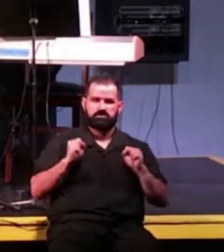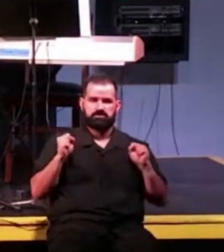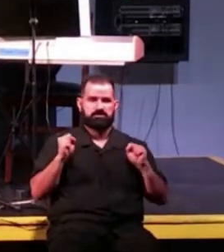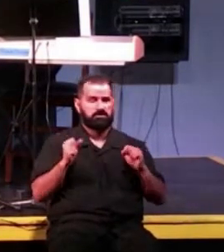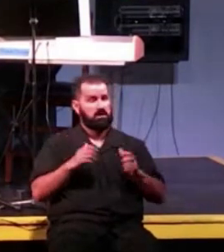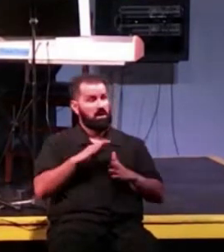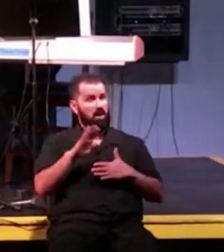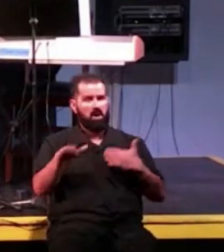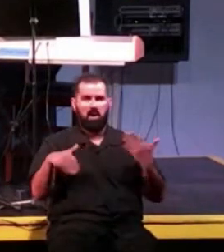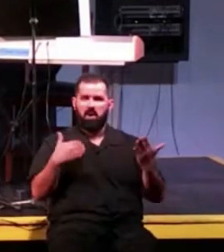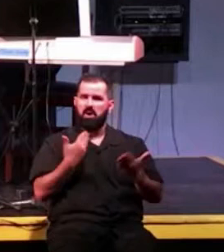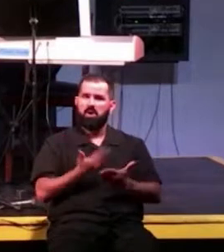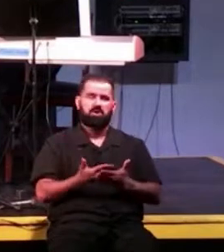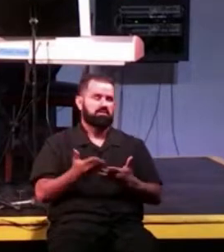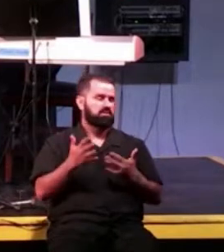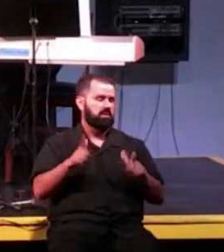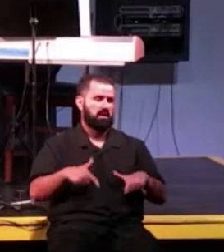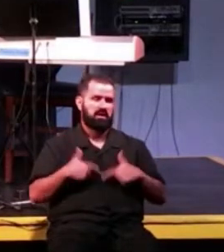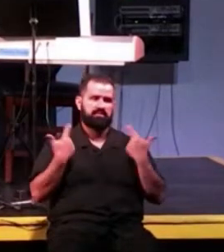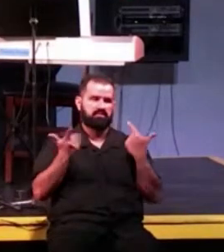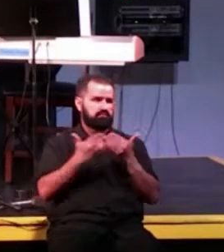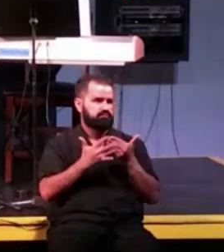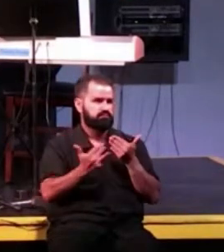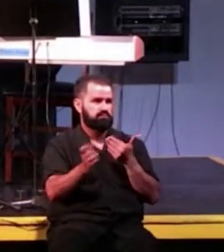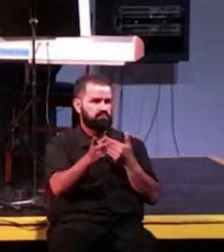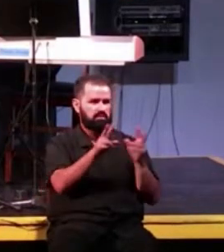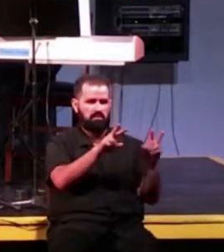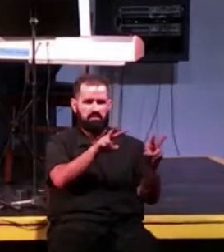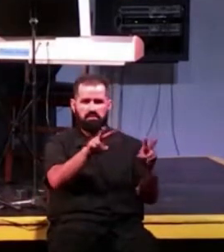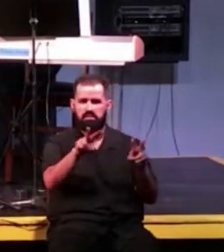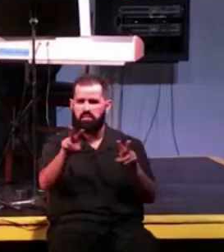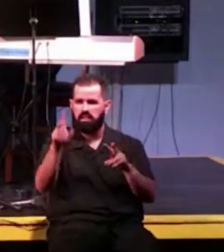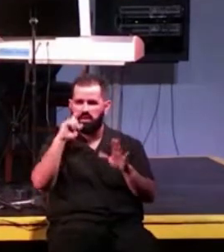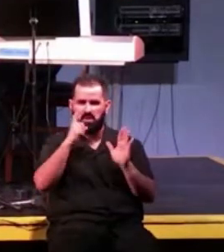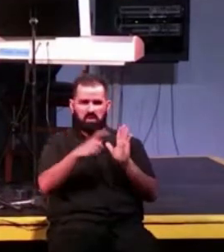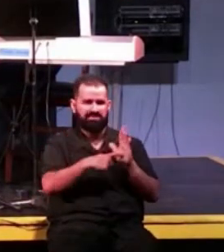your days and in your life, you're going to look around and it's not